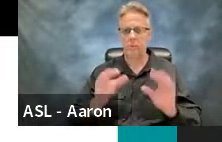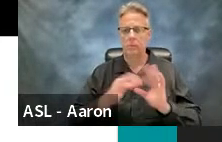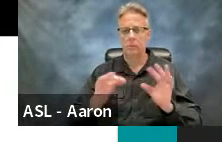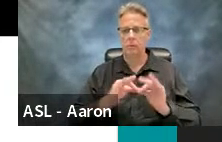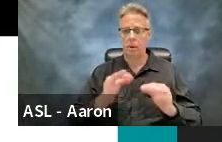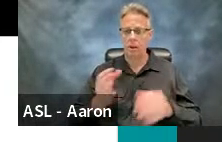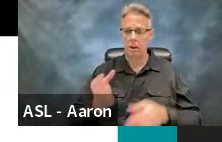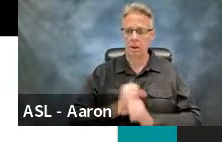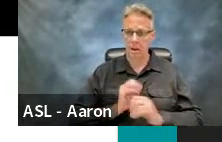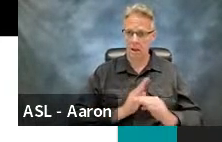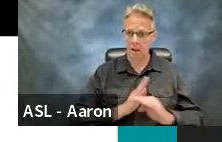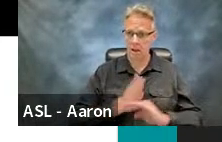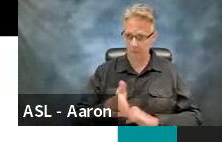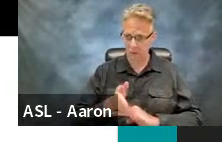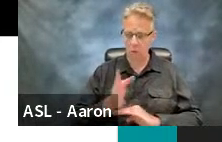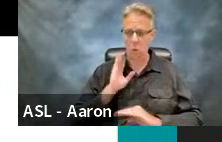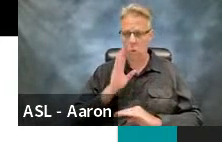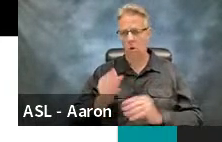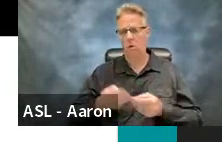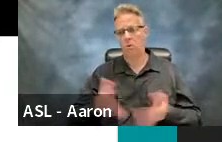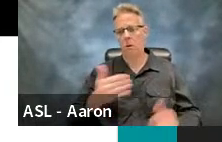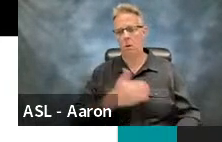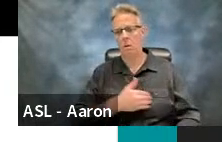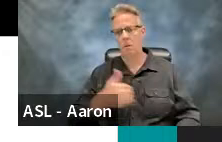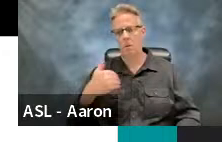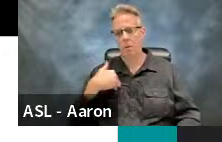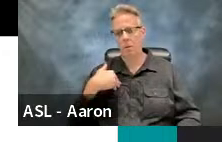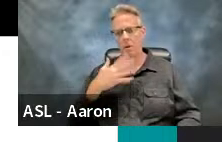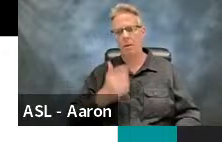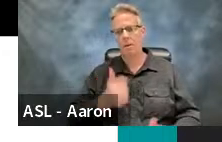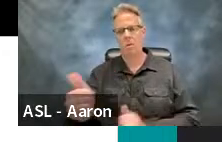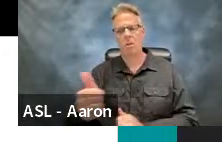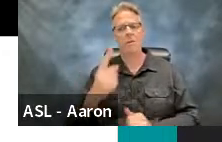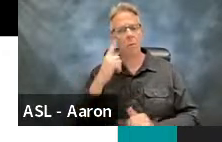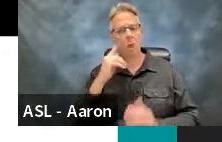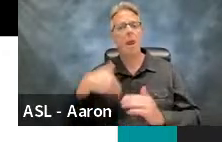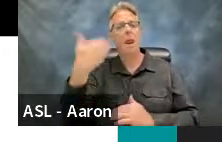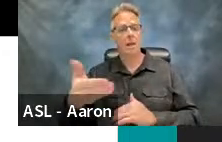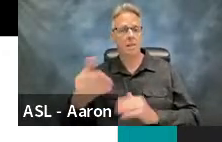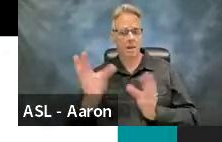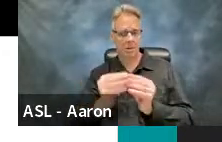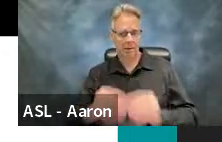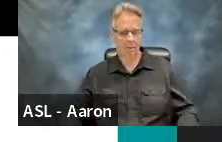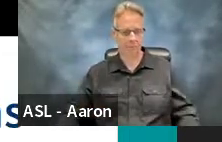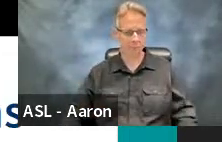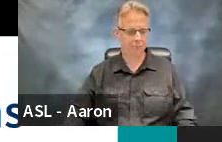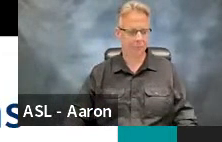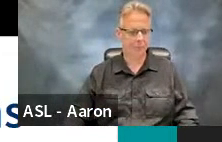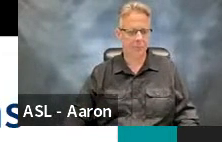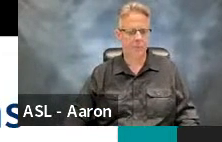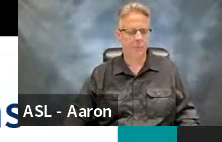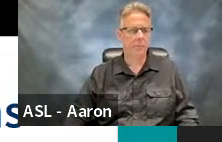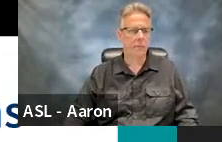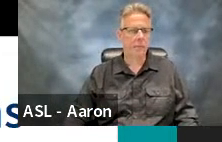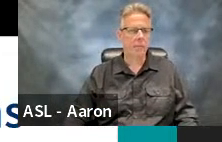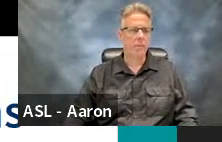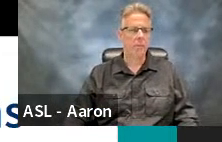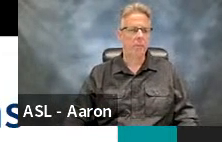after that point will be distributed to members in advance of their next meeting. Next slide, please.